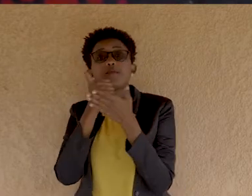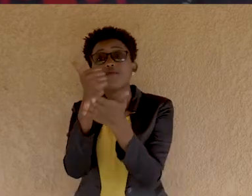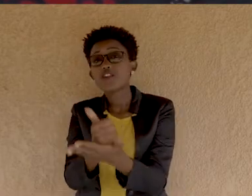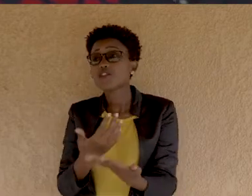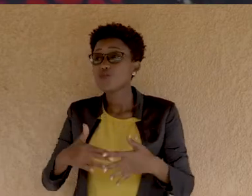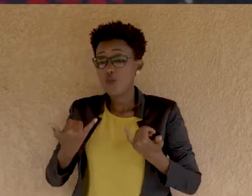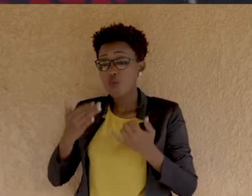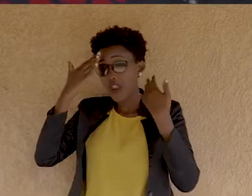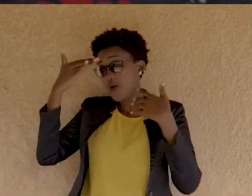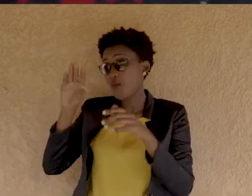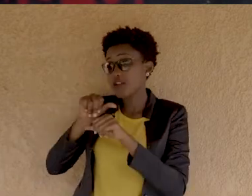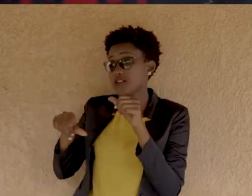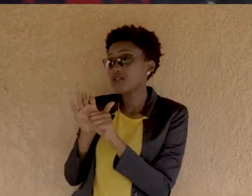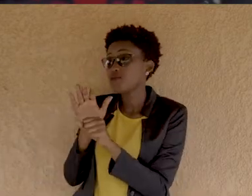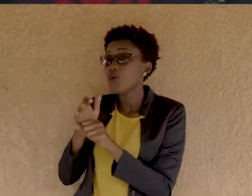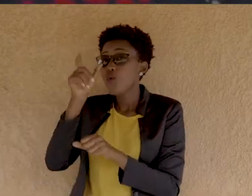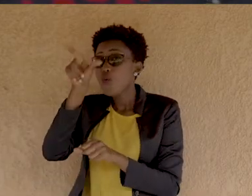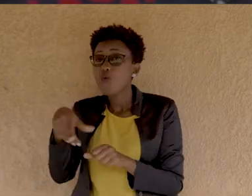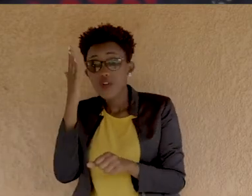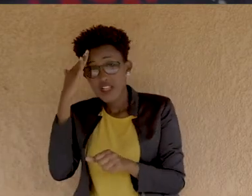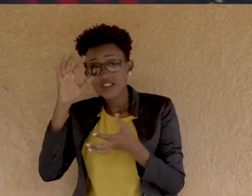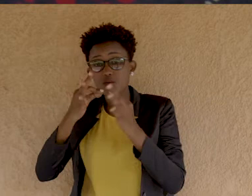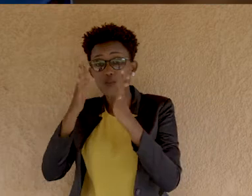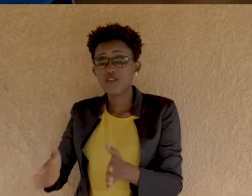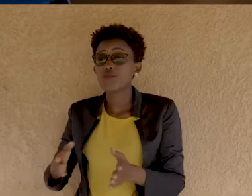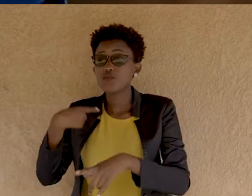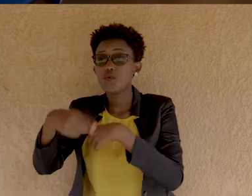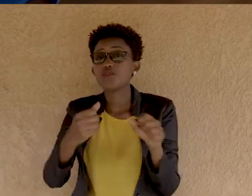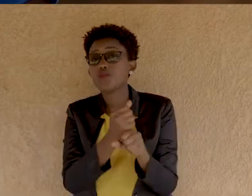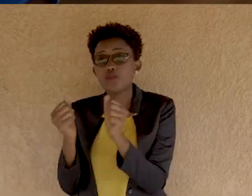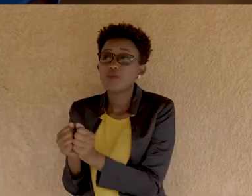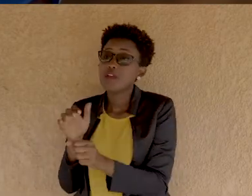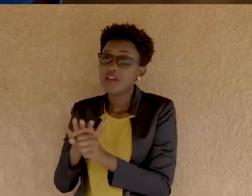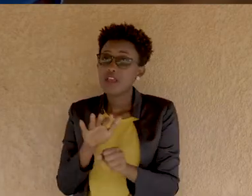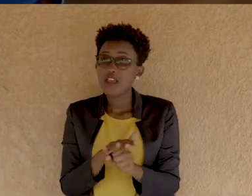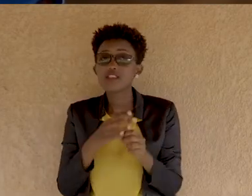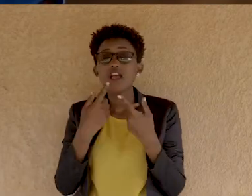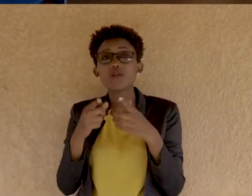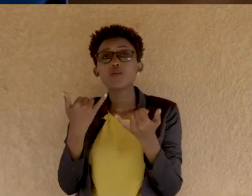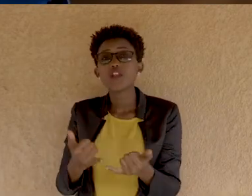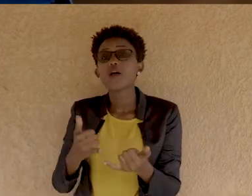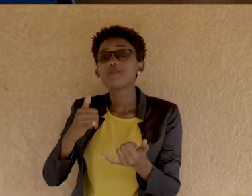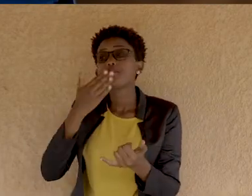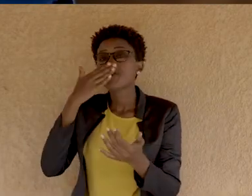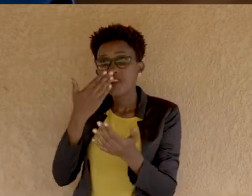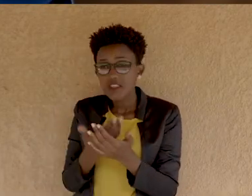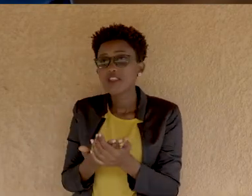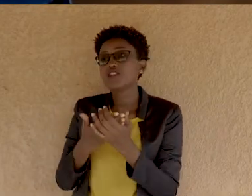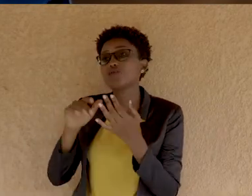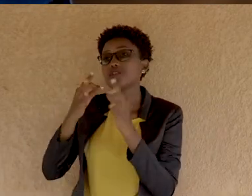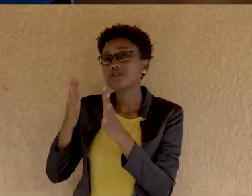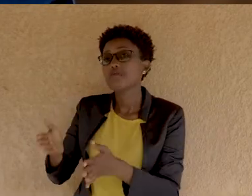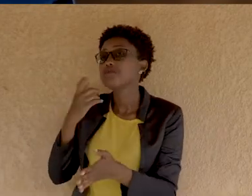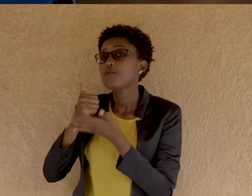to know you, the one that I got to know was the interpreter who I used to meet regularly. I am thankful to God for what you did for him, and may